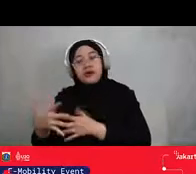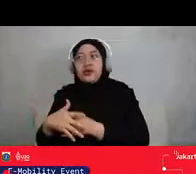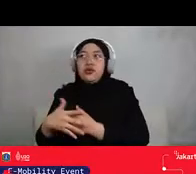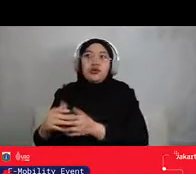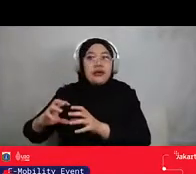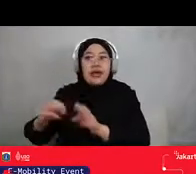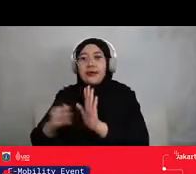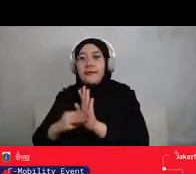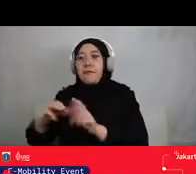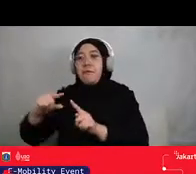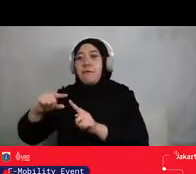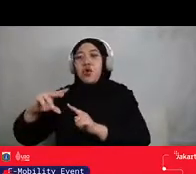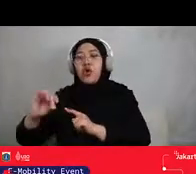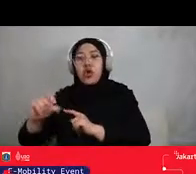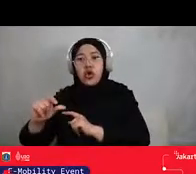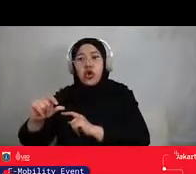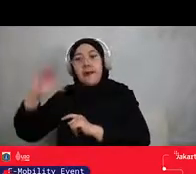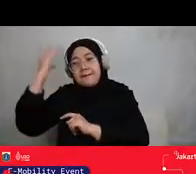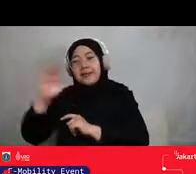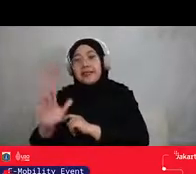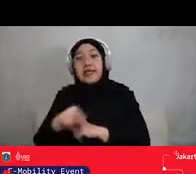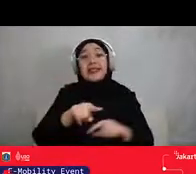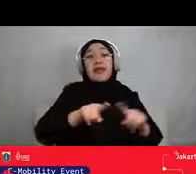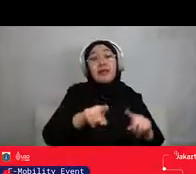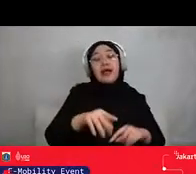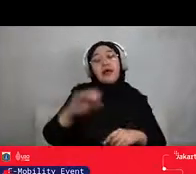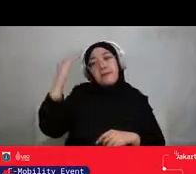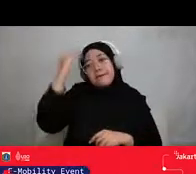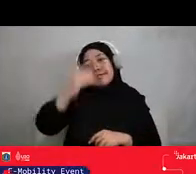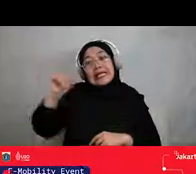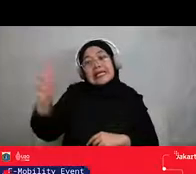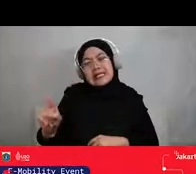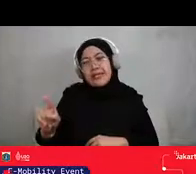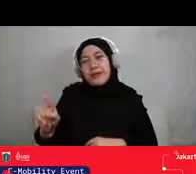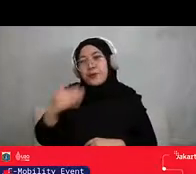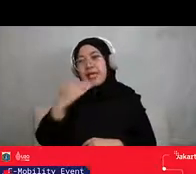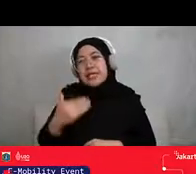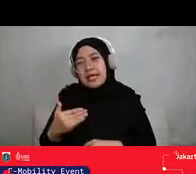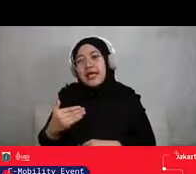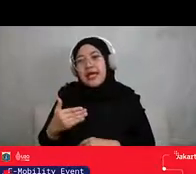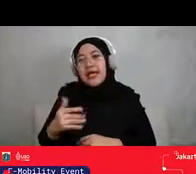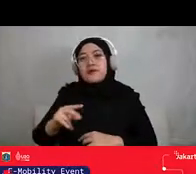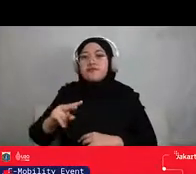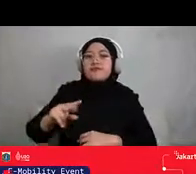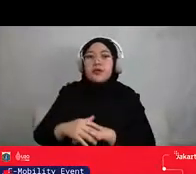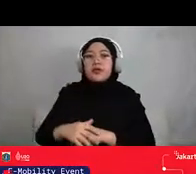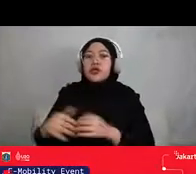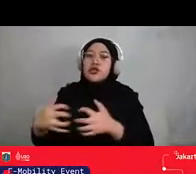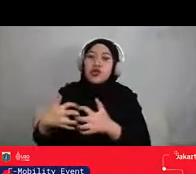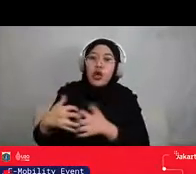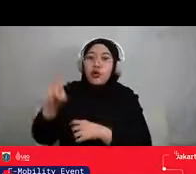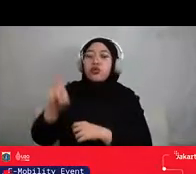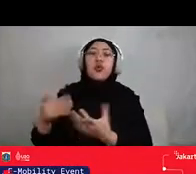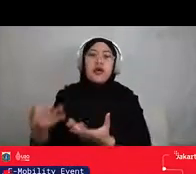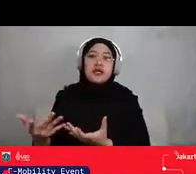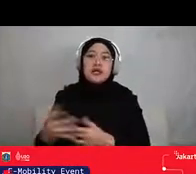buses is mostly semi-variable or completely variable based on the running. But for the electric buses, it's mainly fixed